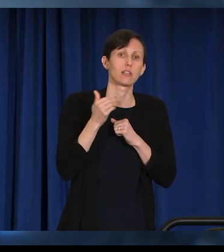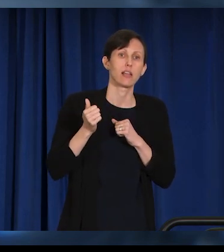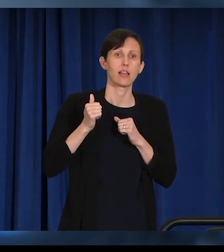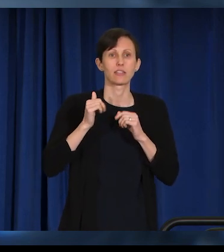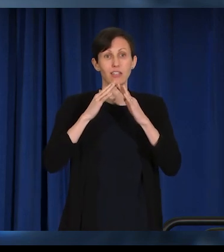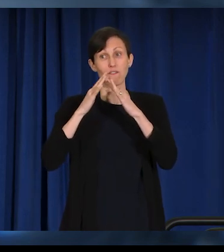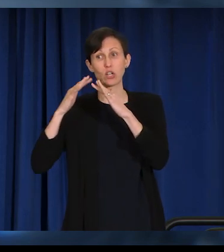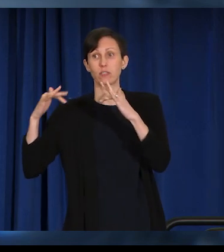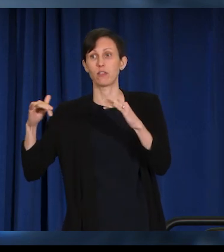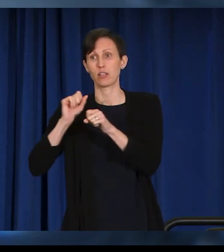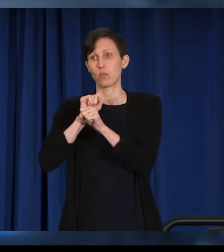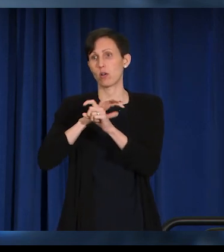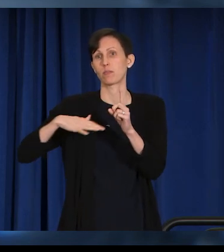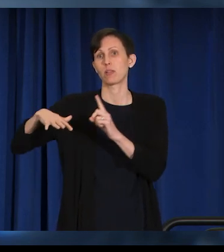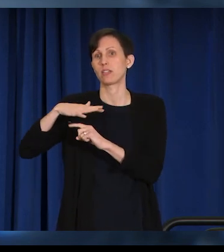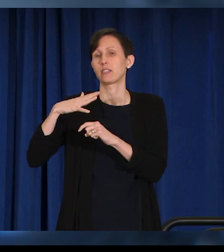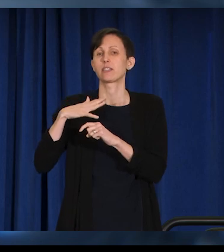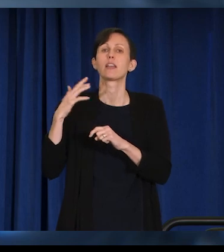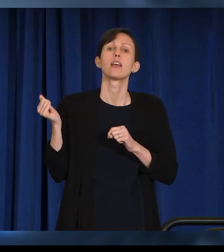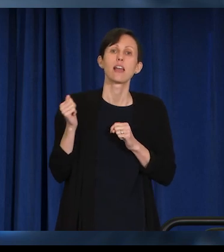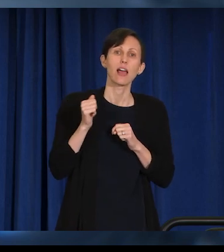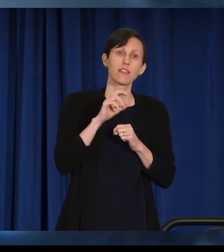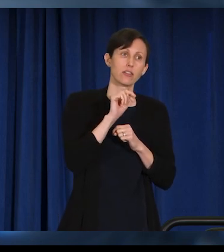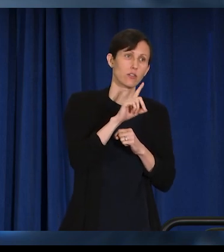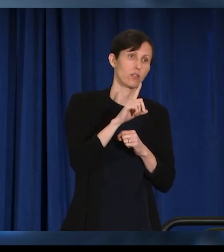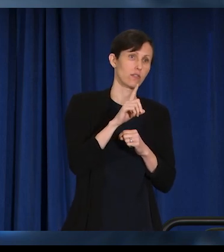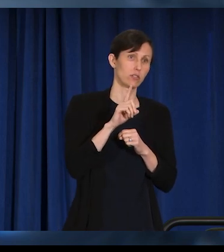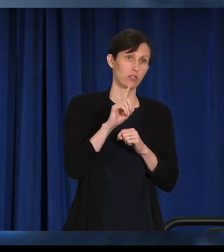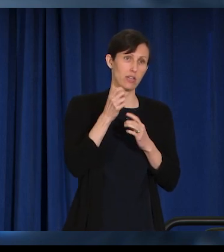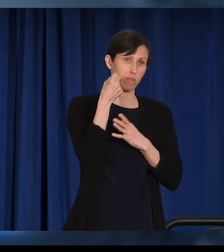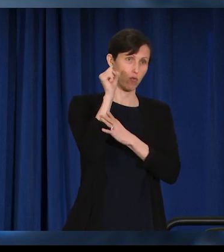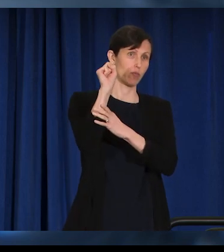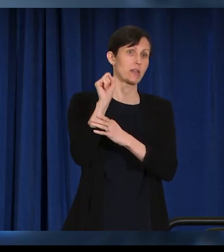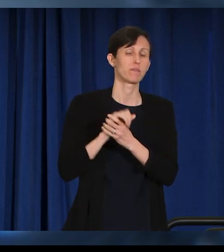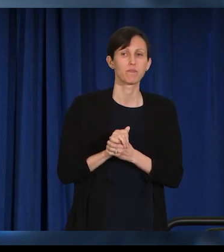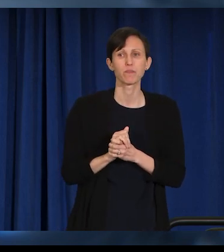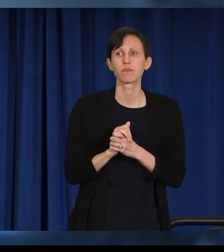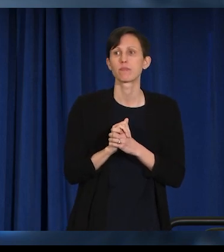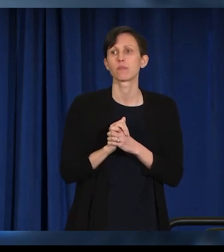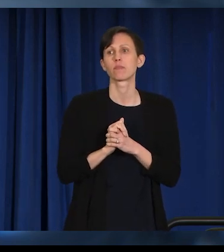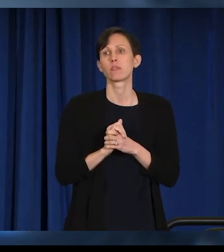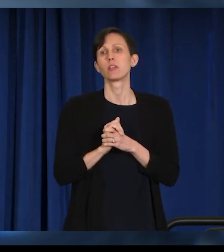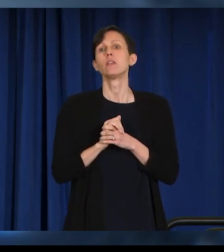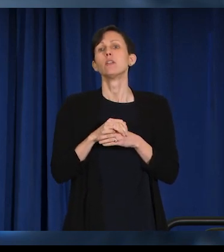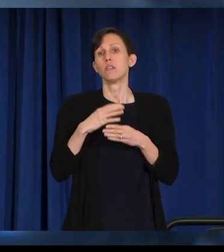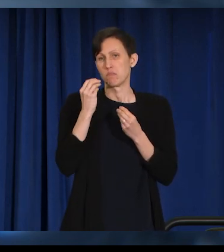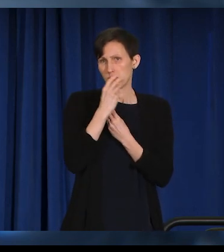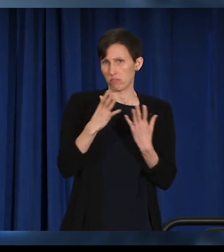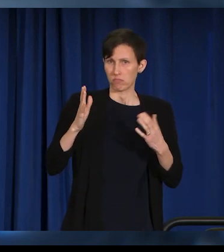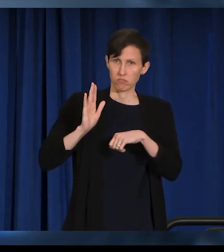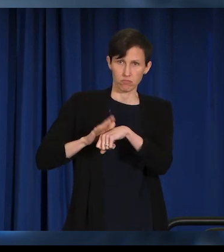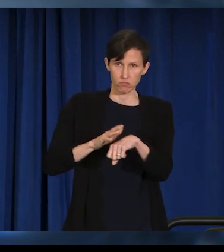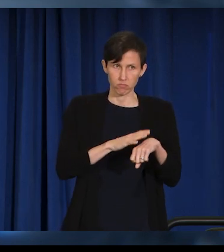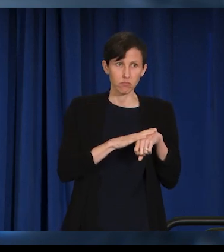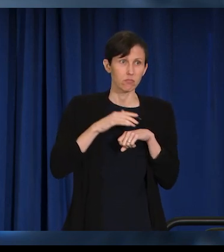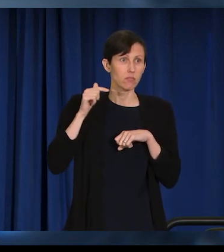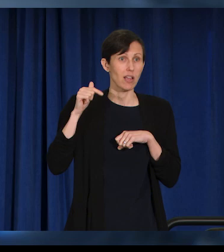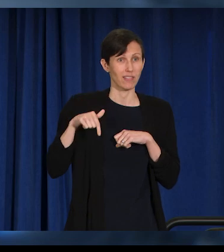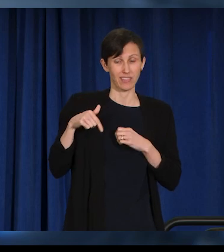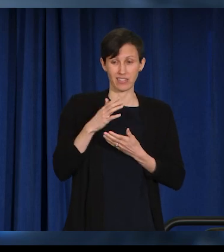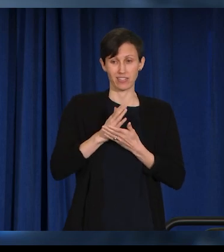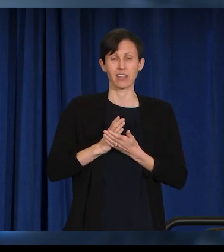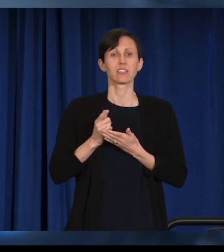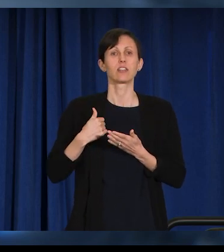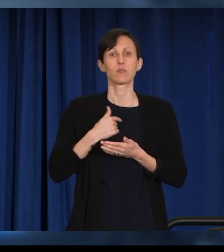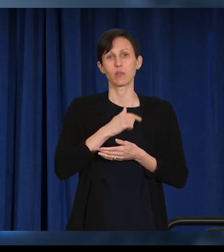workplaces, and the rise of the neurodiversity movement. I do want to give a brief content warning. In this section, we will be